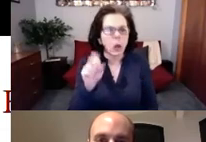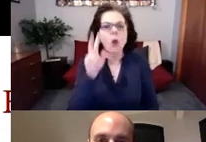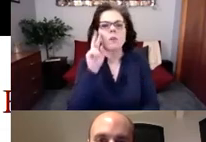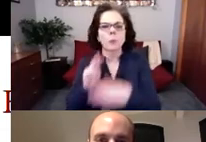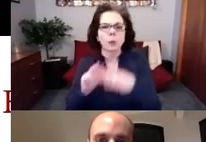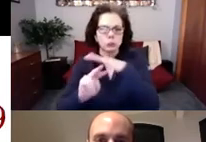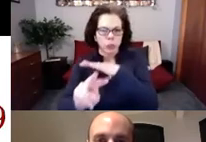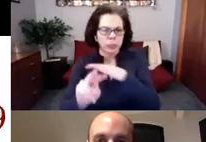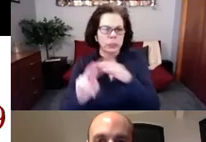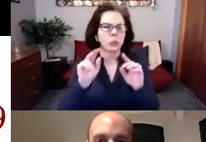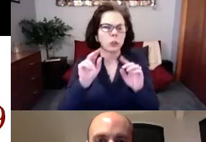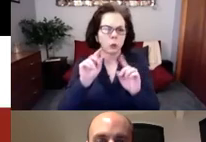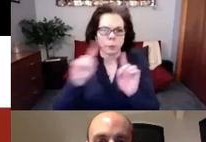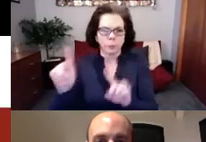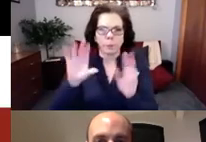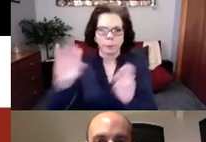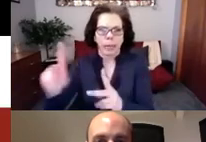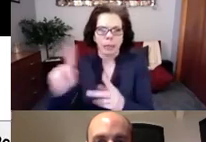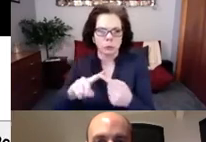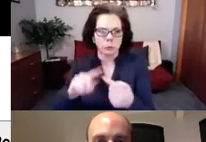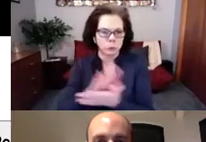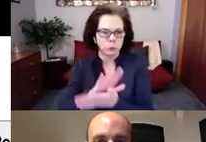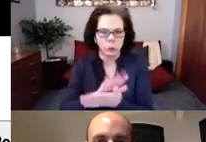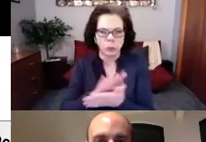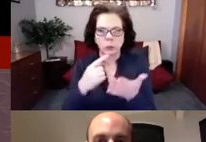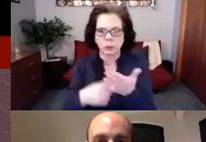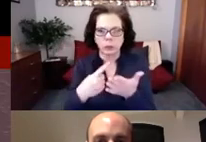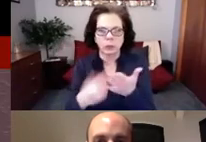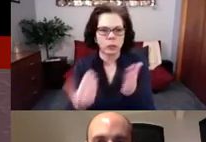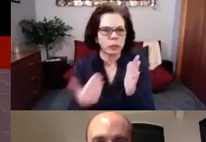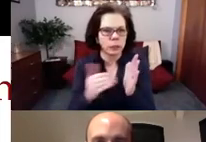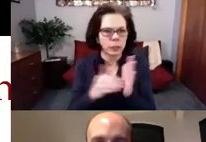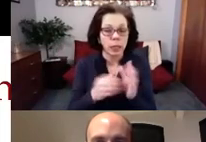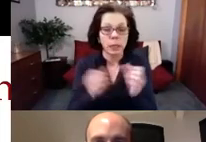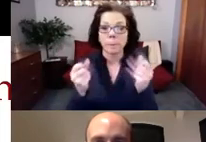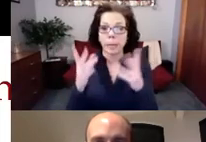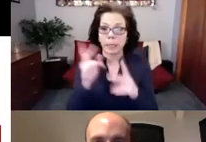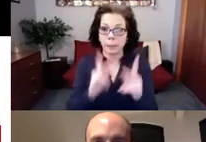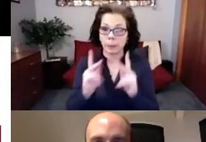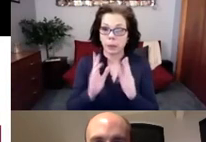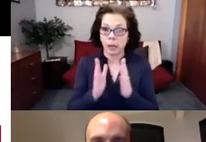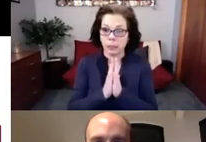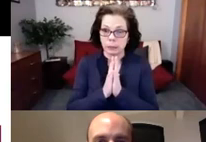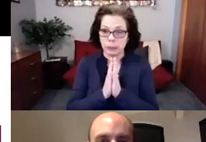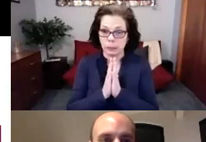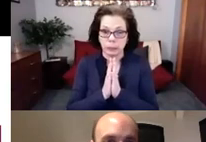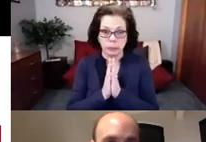targeted return, just so that we could go over that again. A lot of people asking what